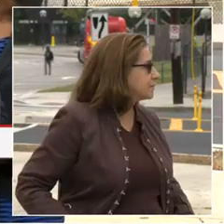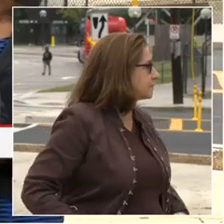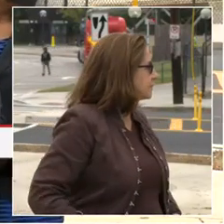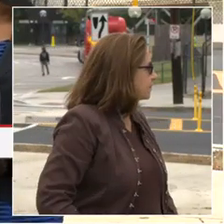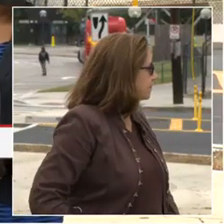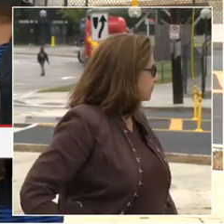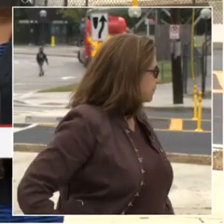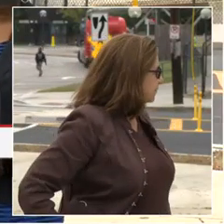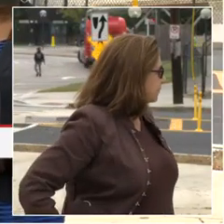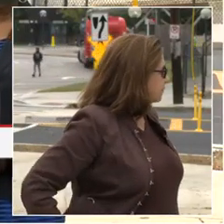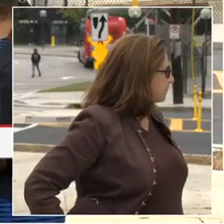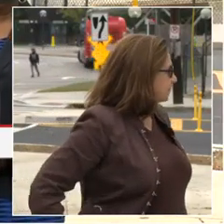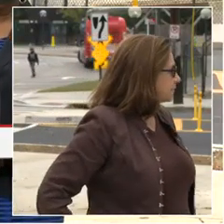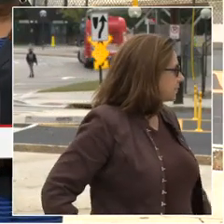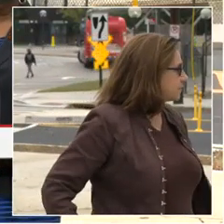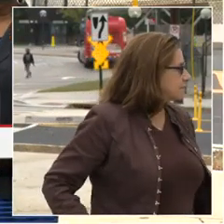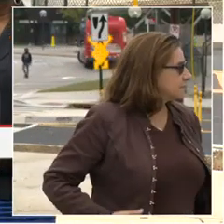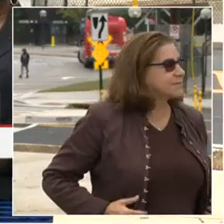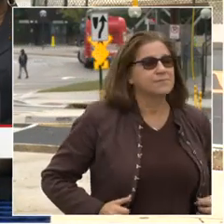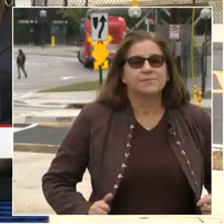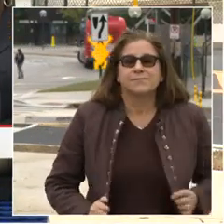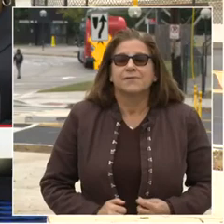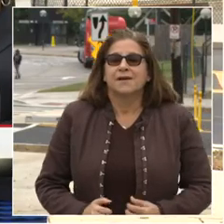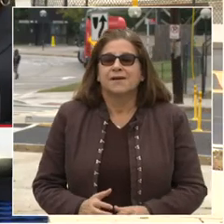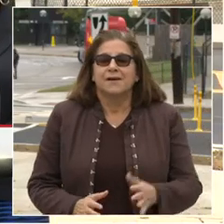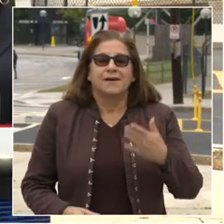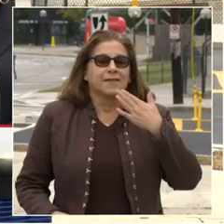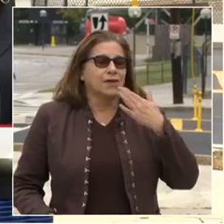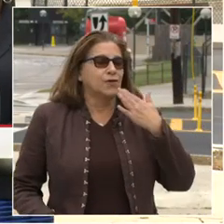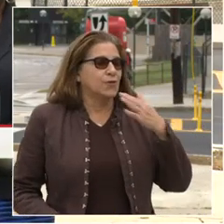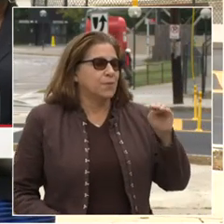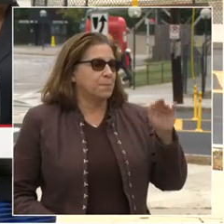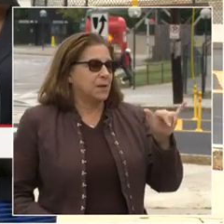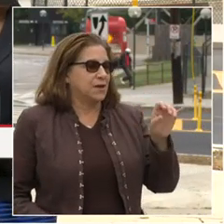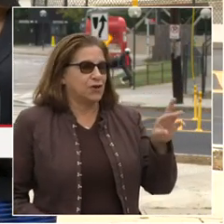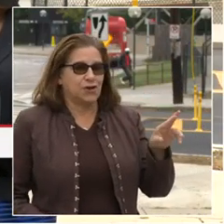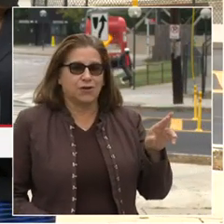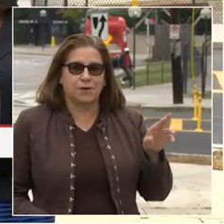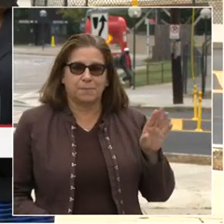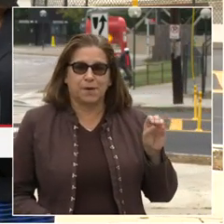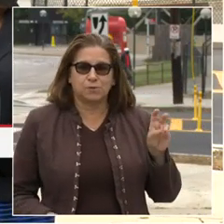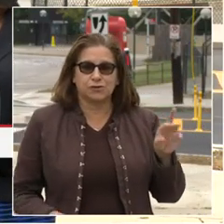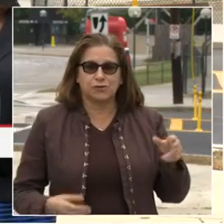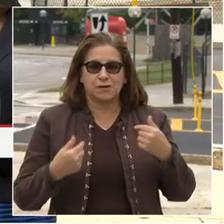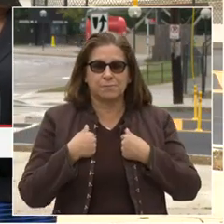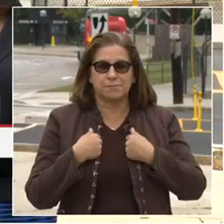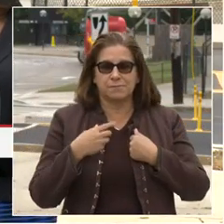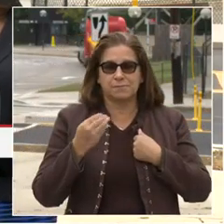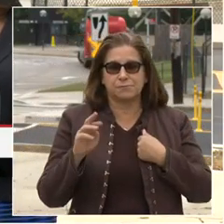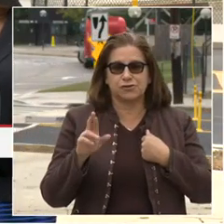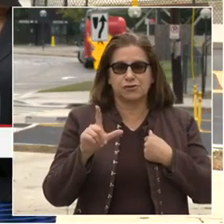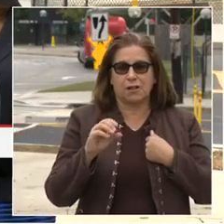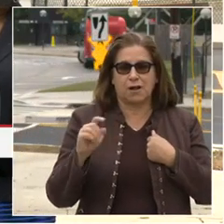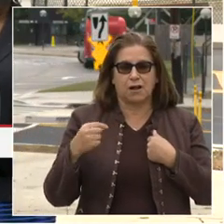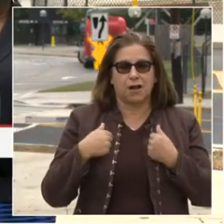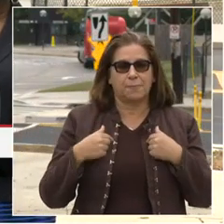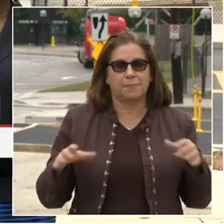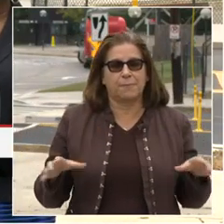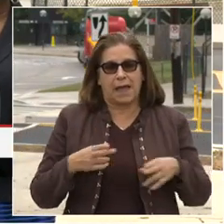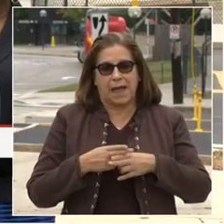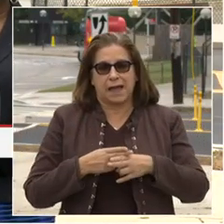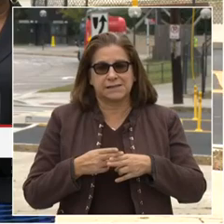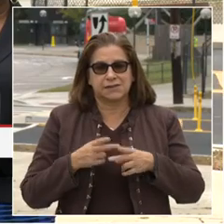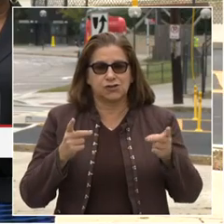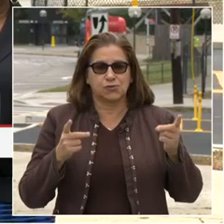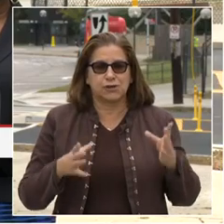Thank you, Mayor. Good morning, everyone. My name is Everett Lott. I'm the Acting Director with the District's Department of Transportation, and I am grateful to